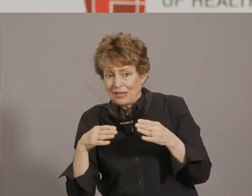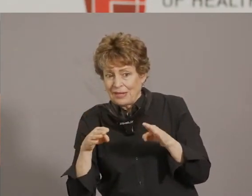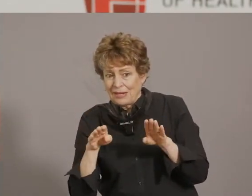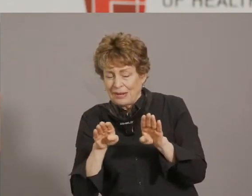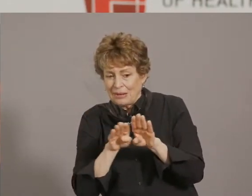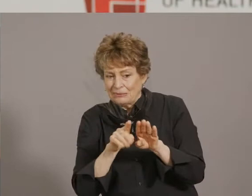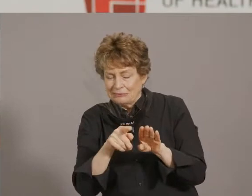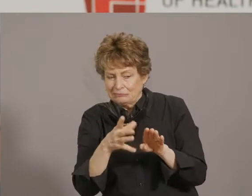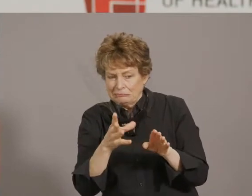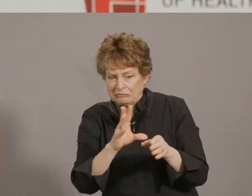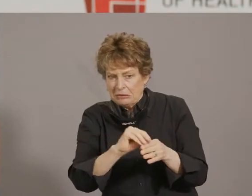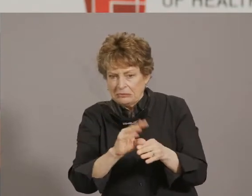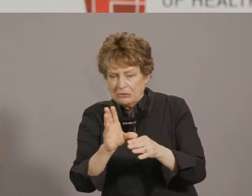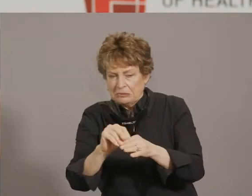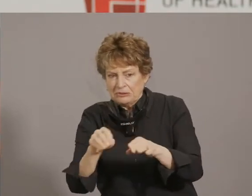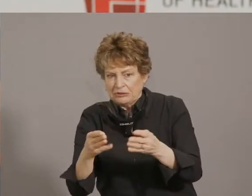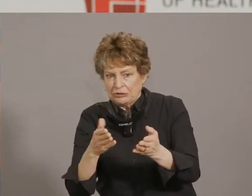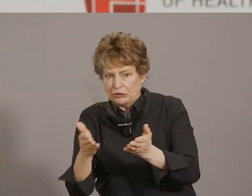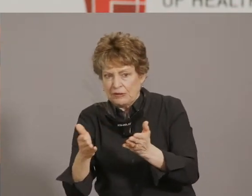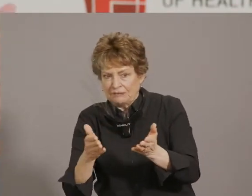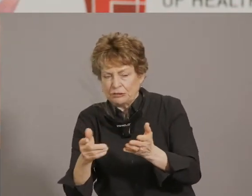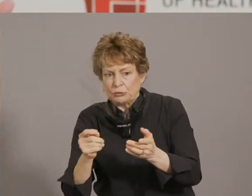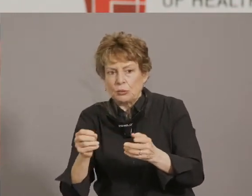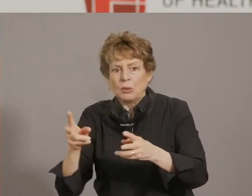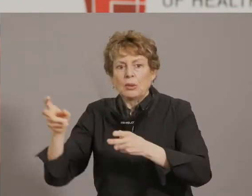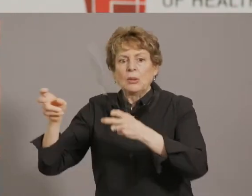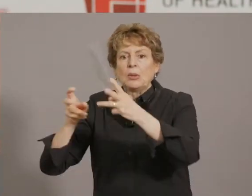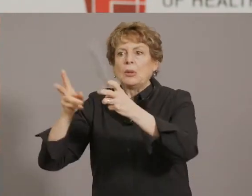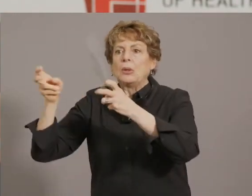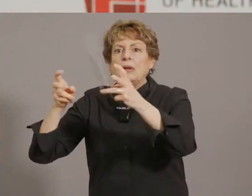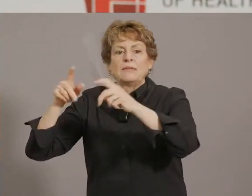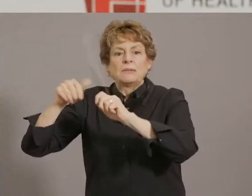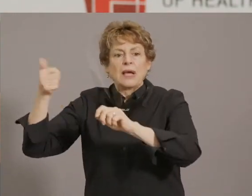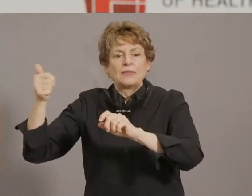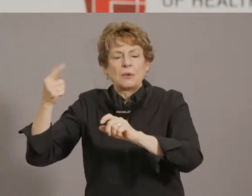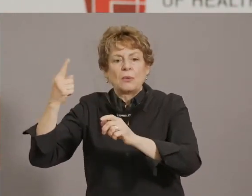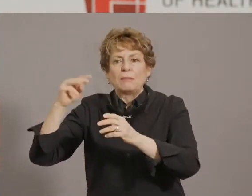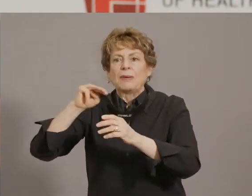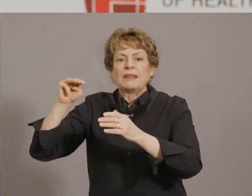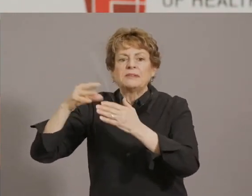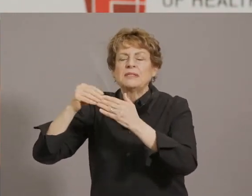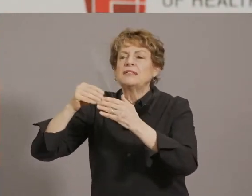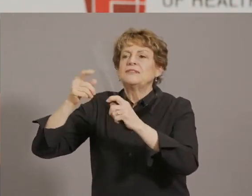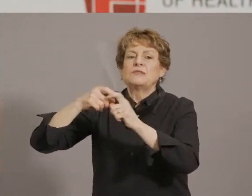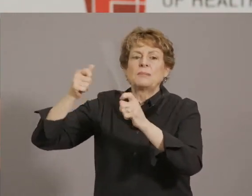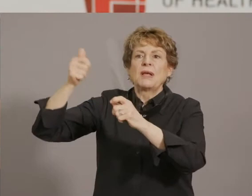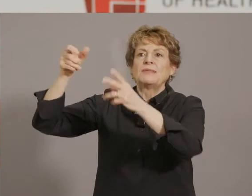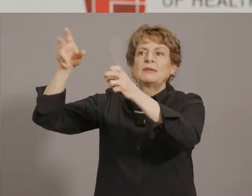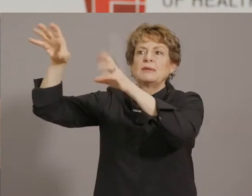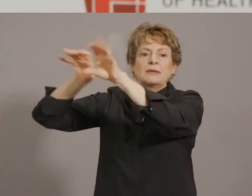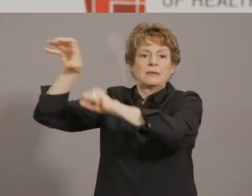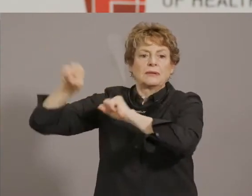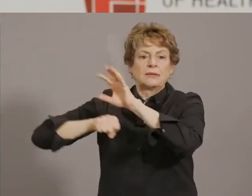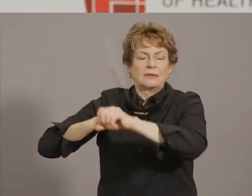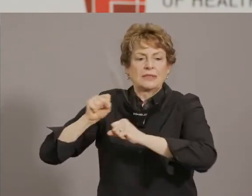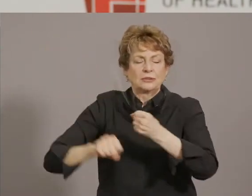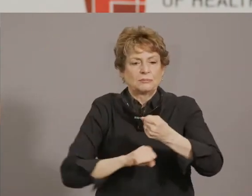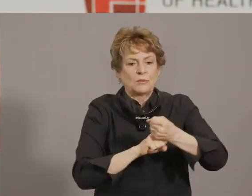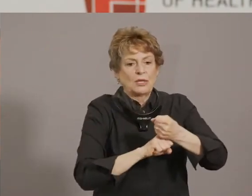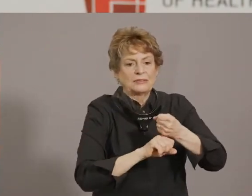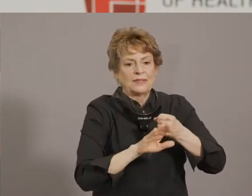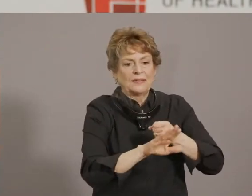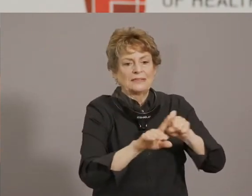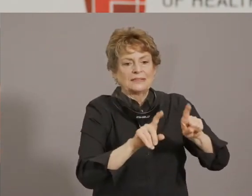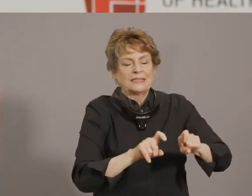$1 million out of other funding that could go to support their partner, their testing partner, which is Paradigm Labs,